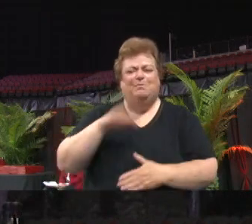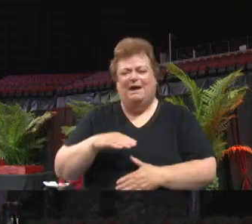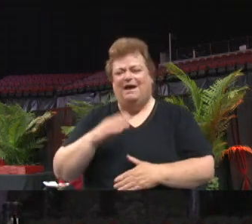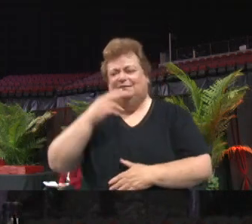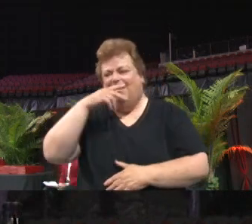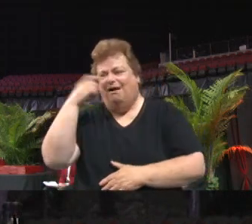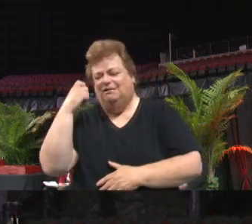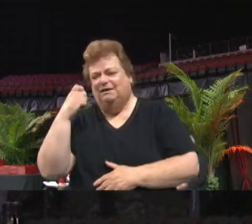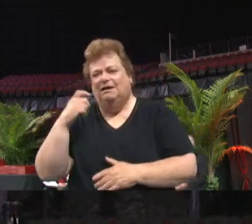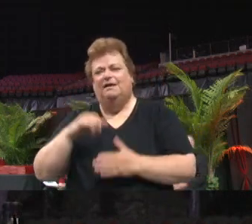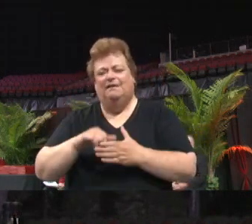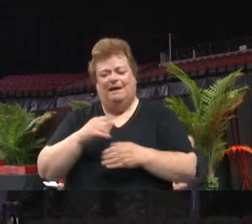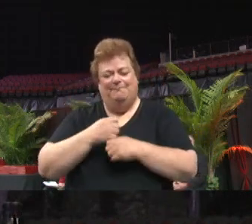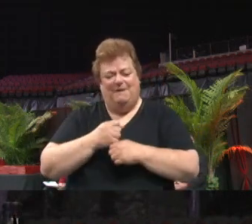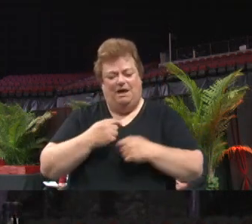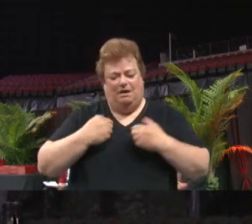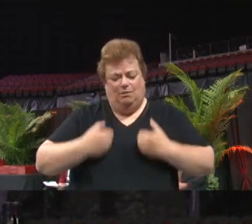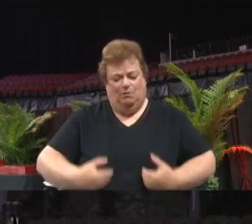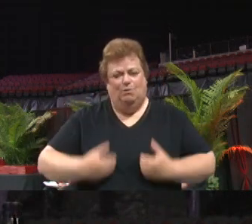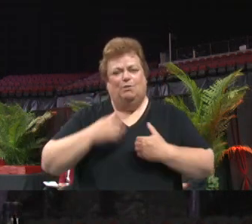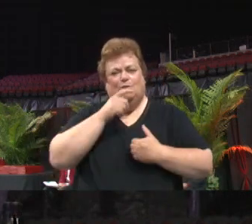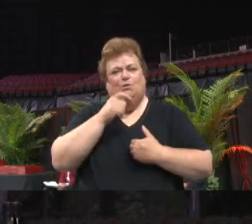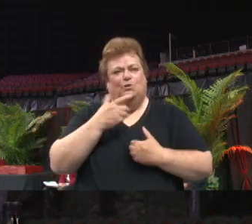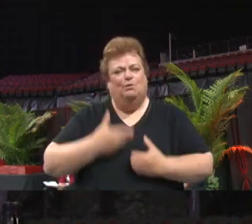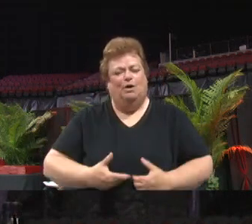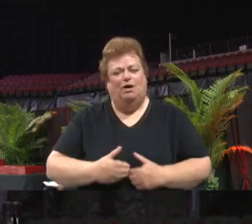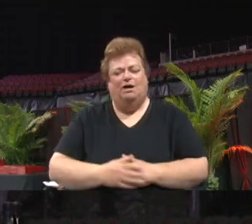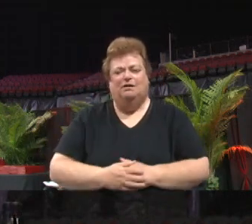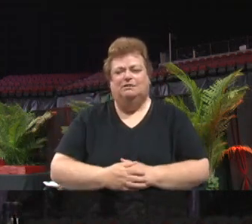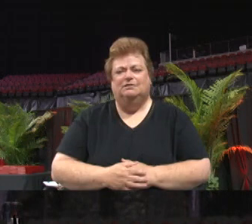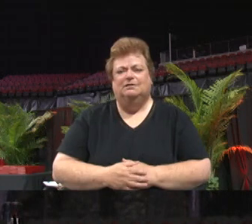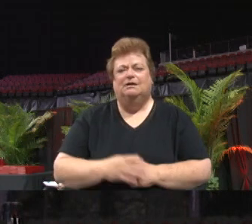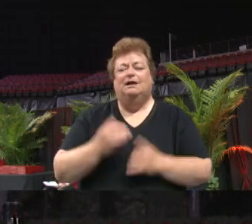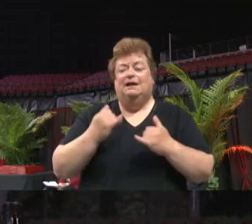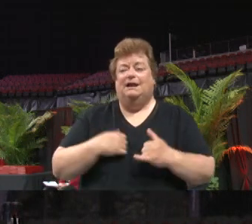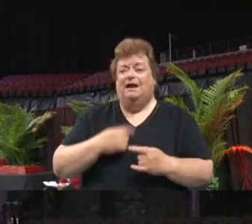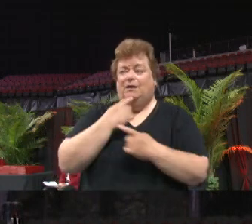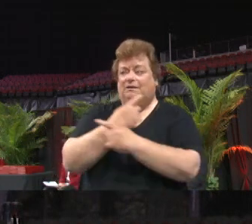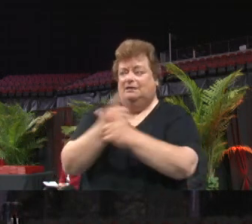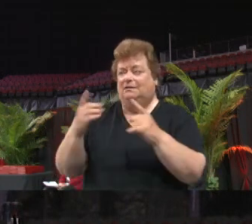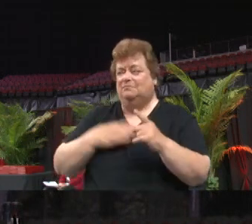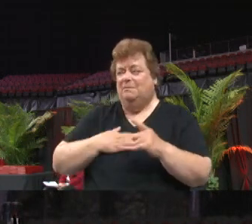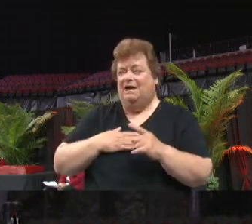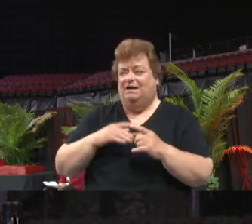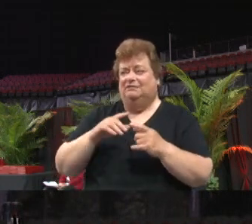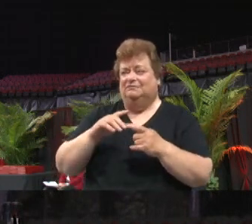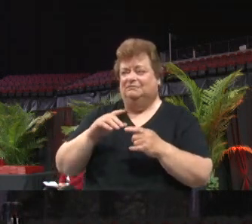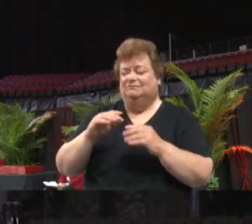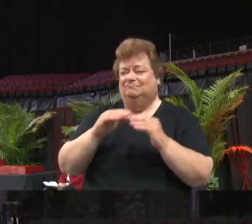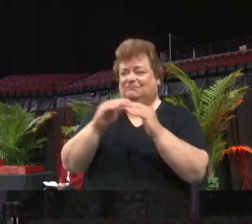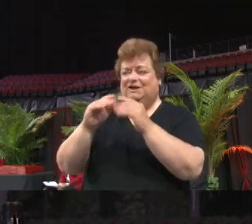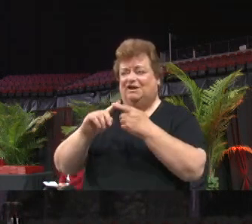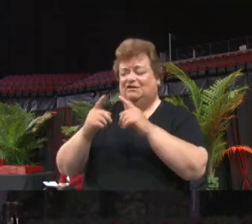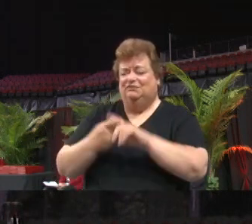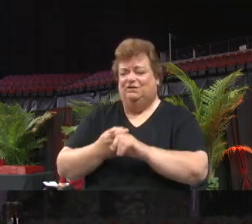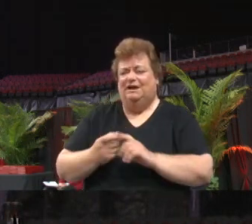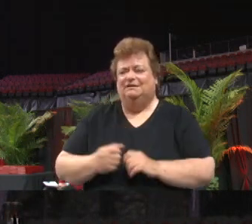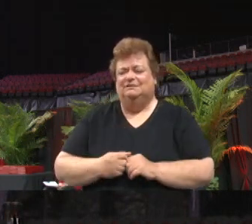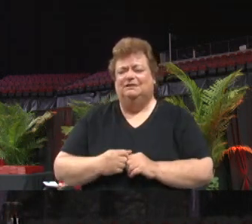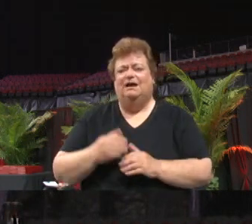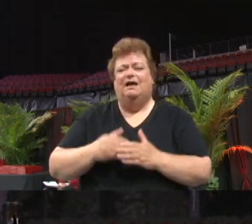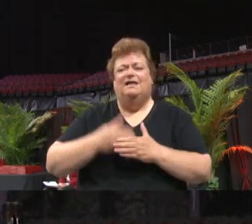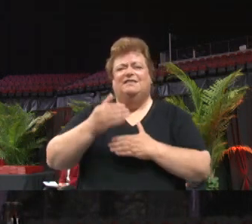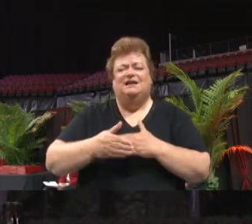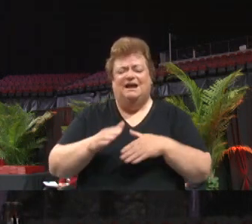that you had never expected that you would be. Now to my fellow seniors. The next steps we are going to take will lead us to